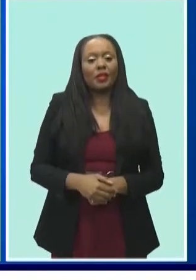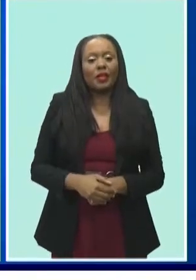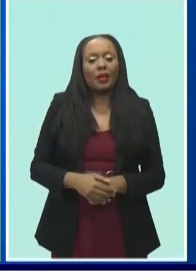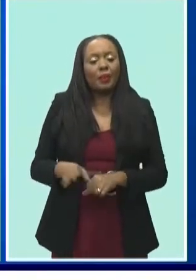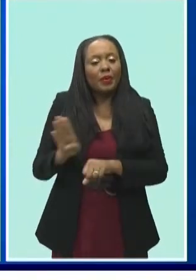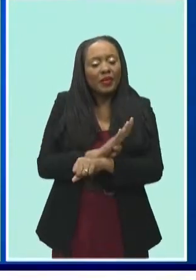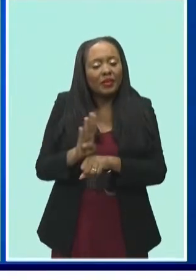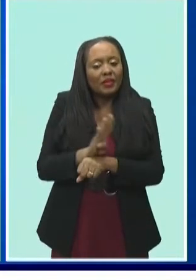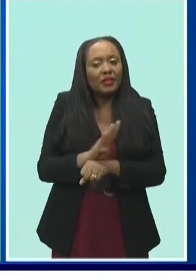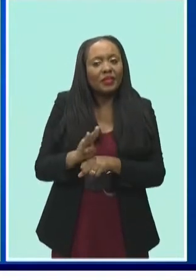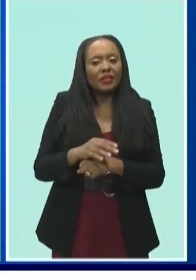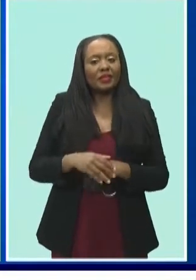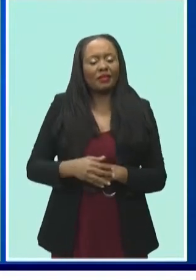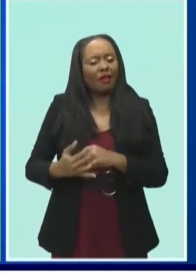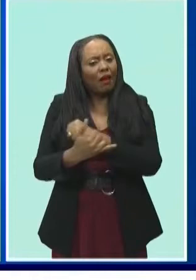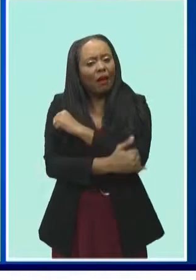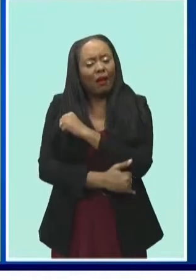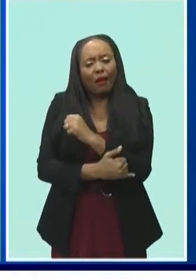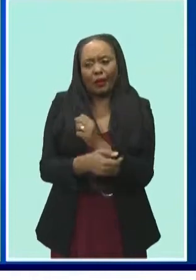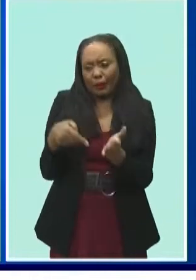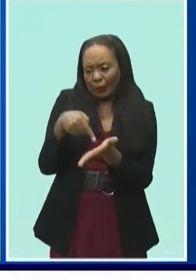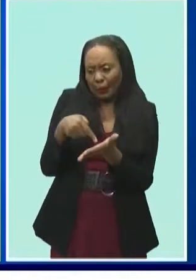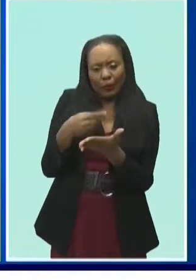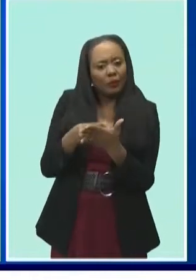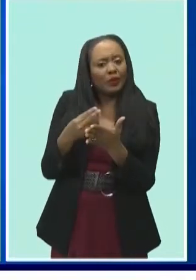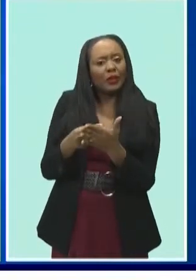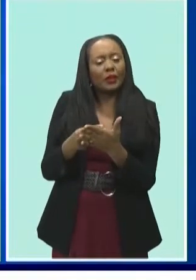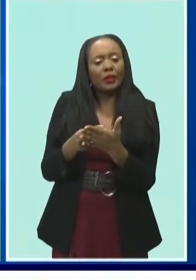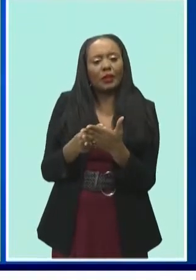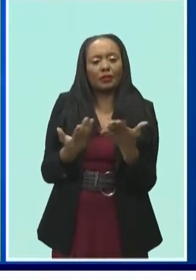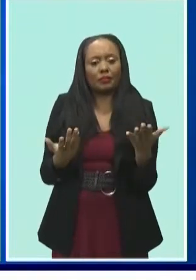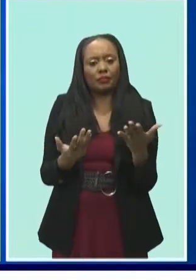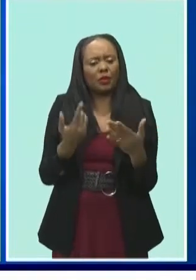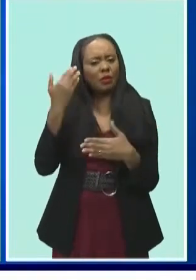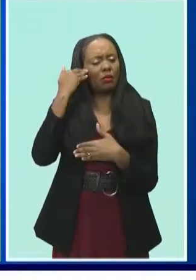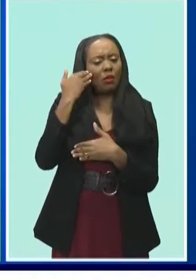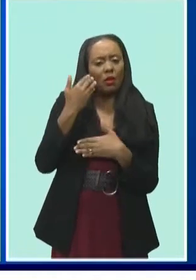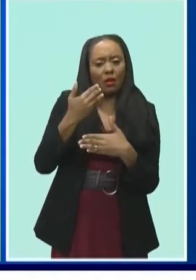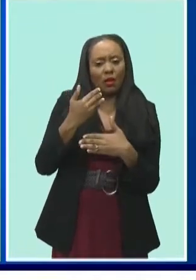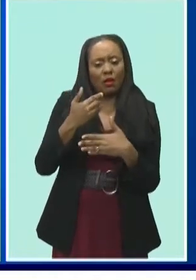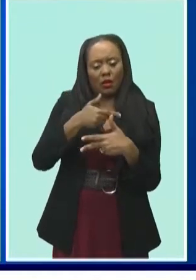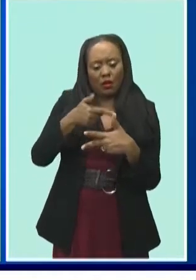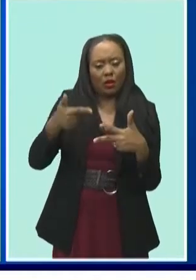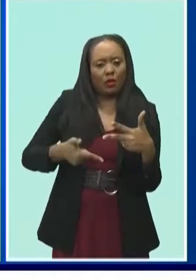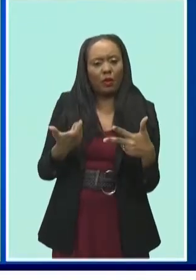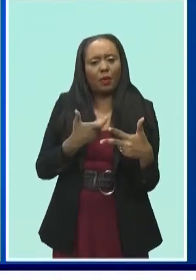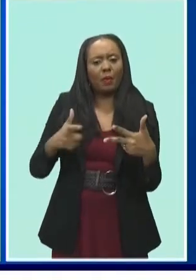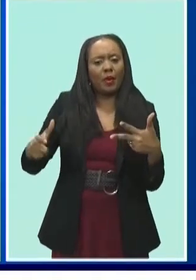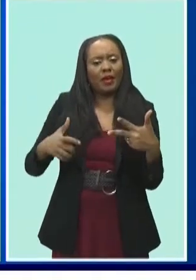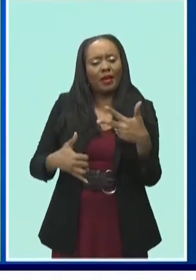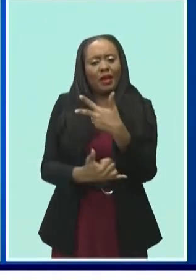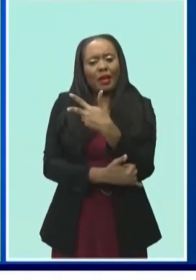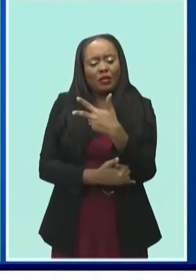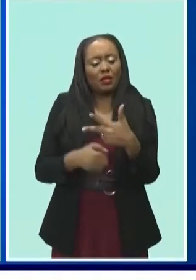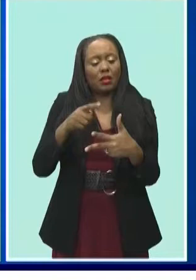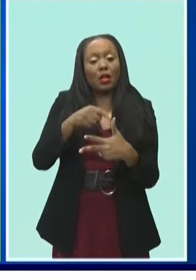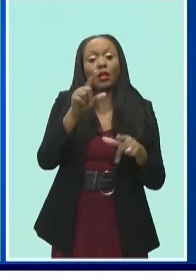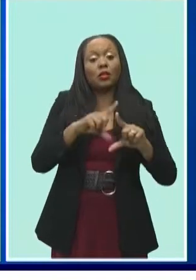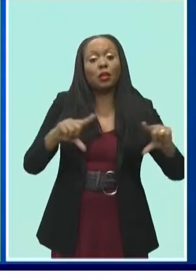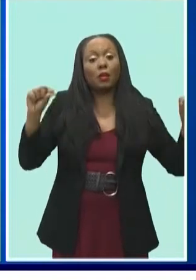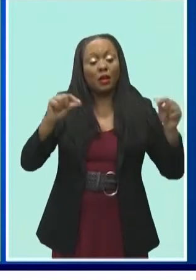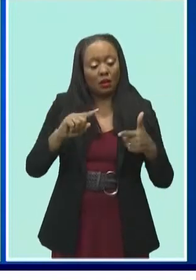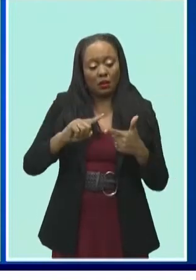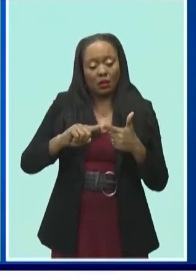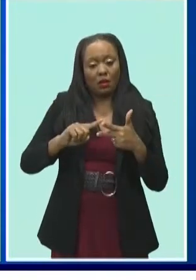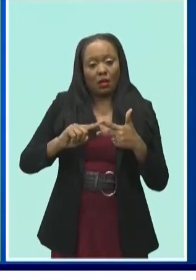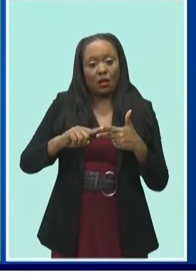owe this debt. You may know that the three biggest indebted countries in the world are Japan,